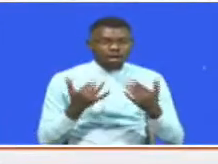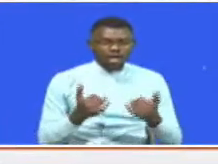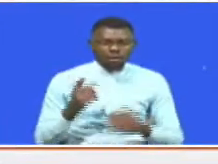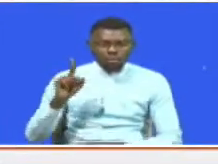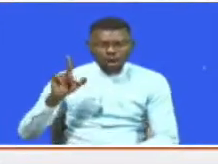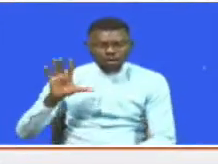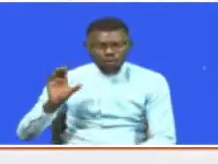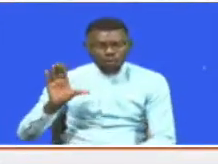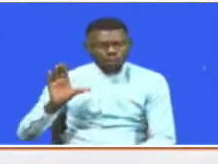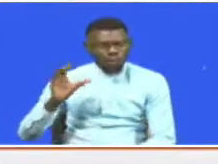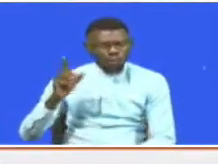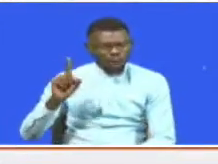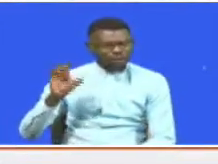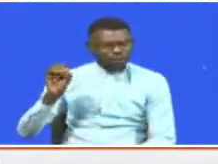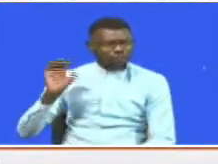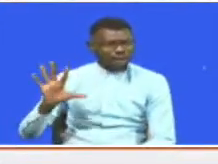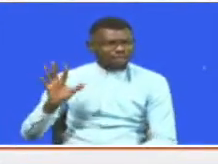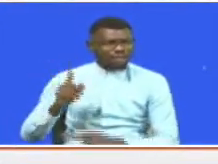105 girls. Now